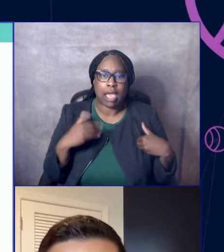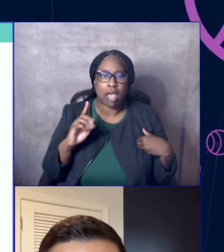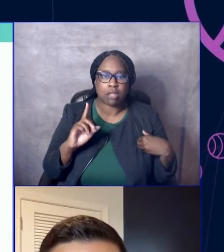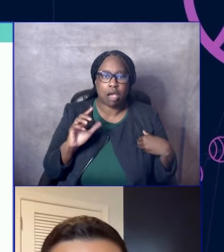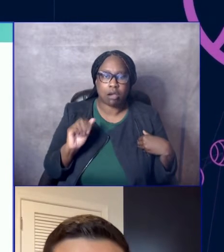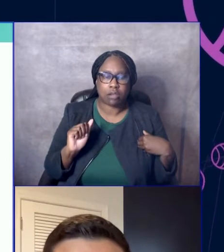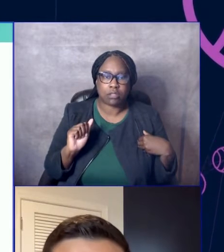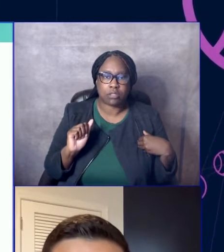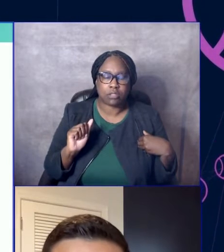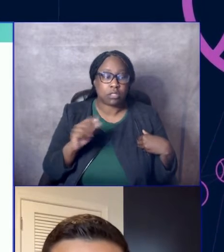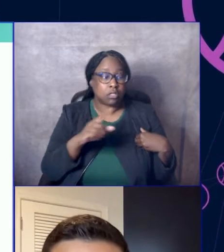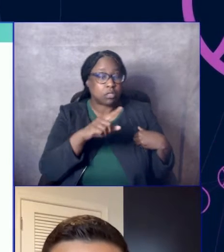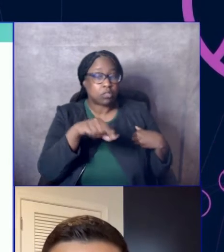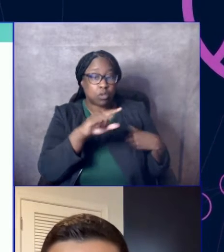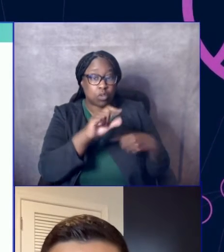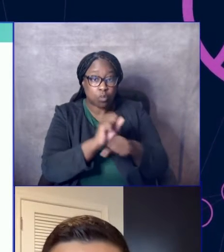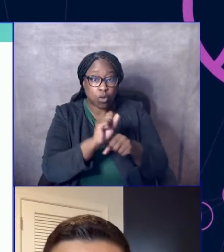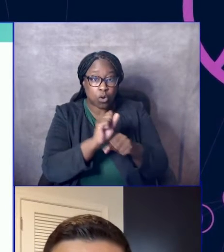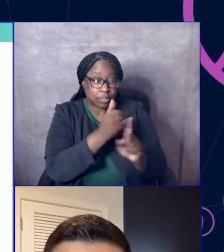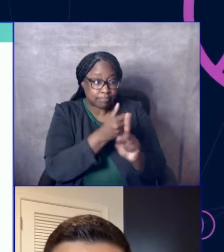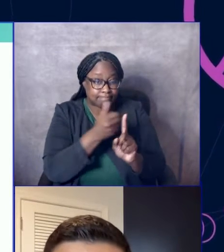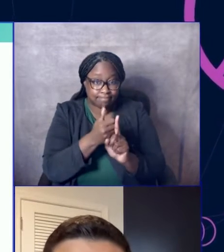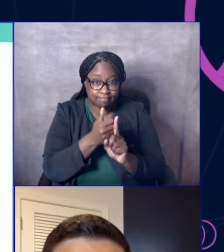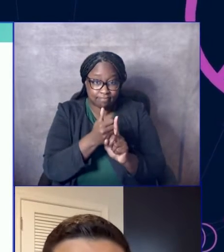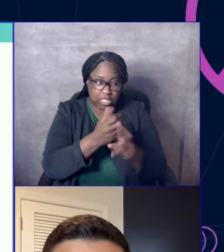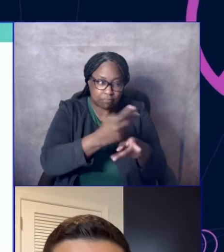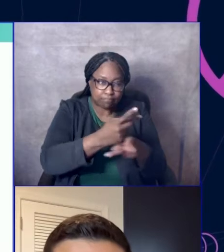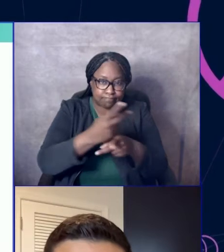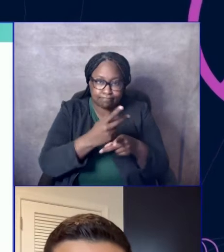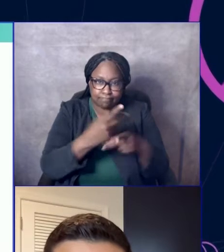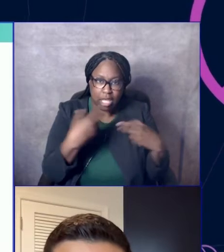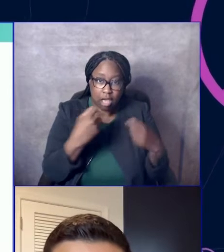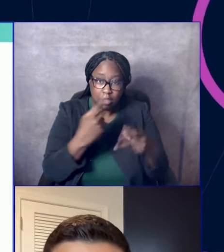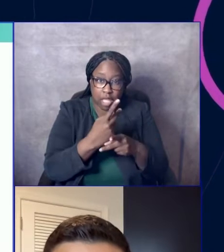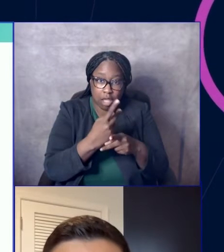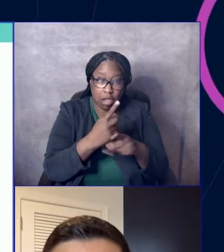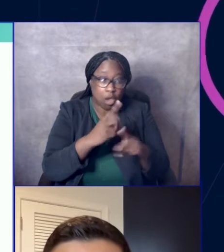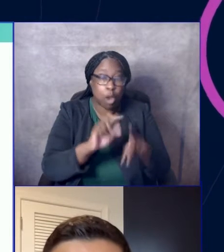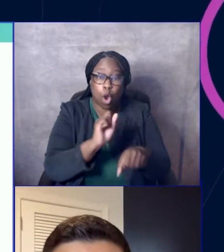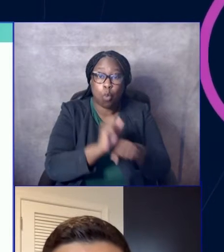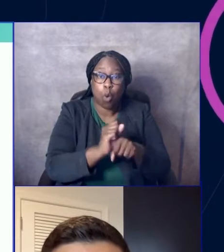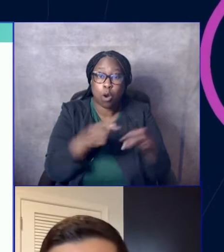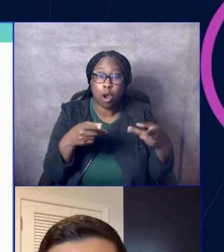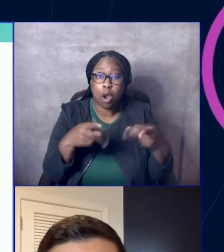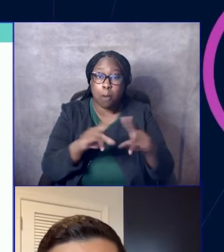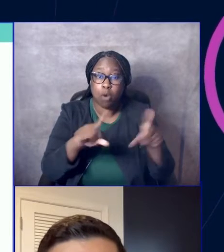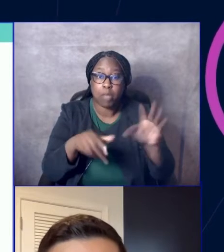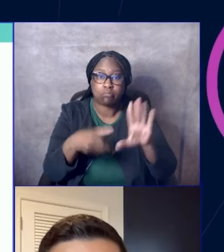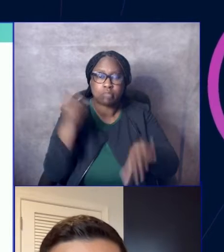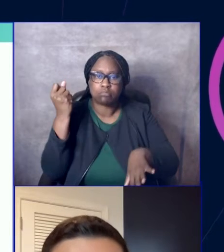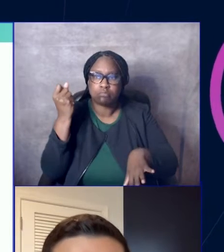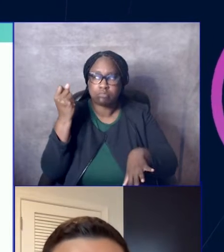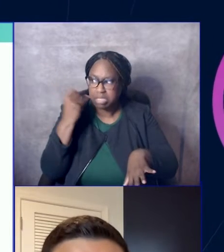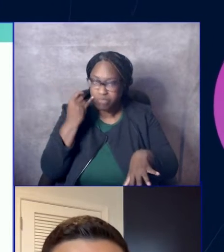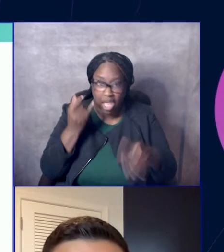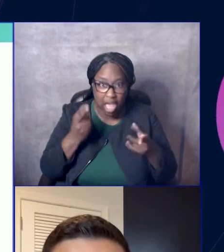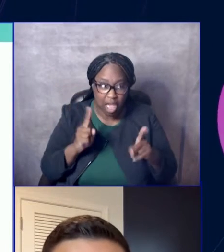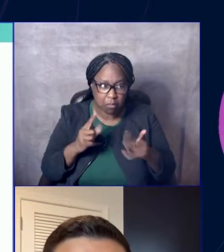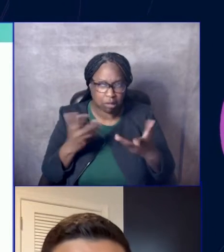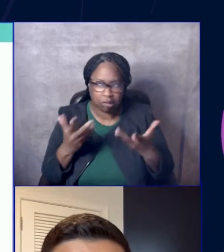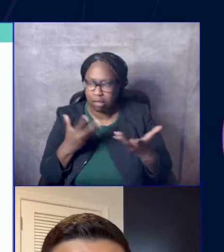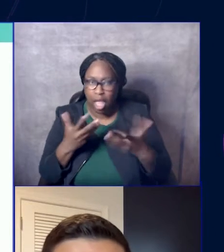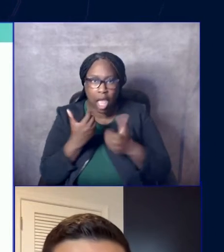on the front lines as healthcare workers to talk about the impact of losing their work permit and what that would have on their ability to work and help to